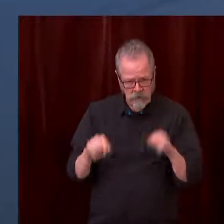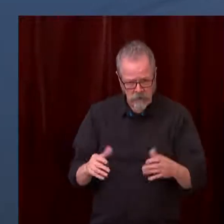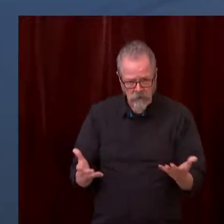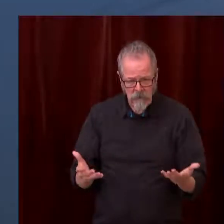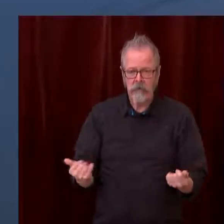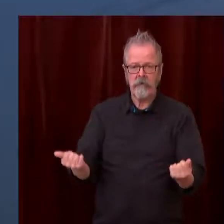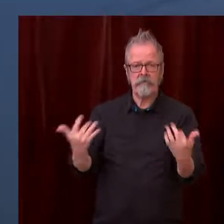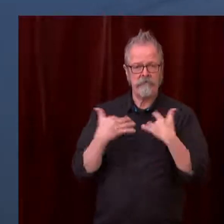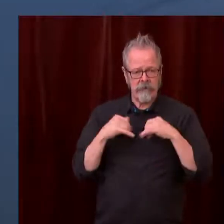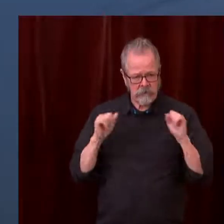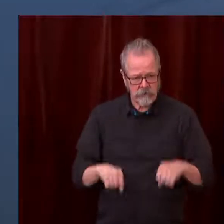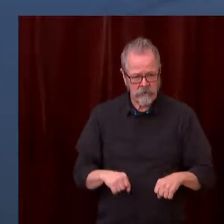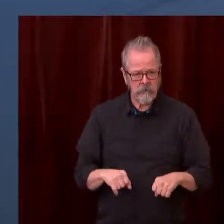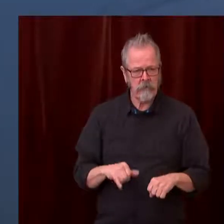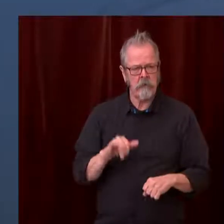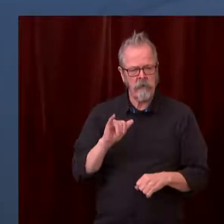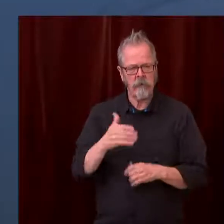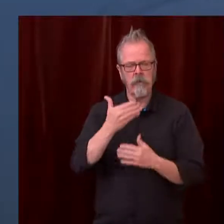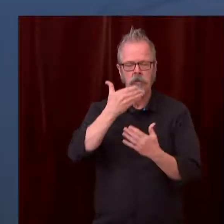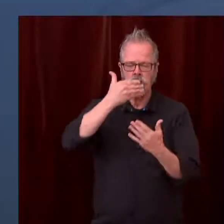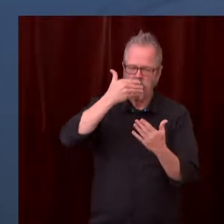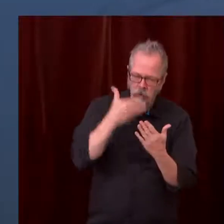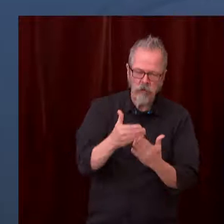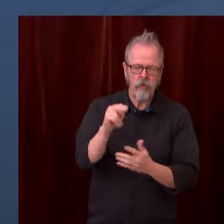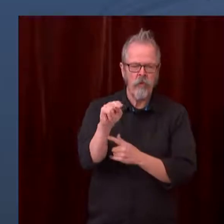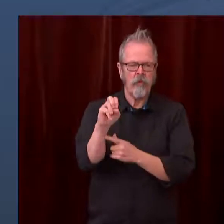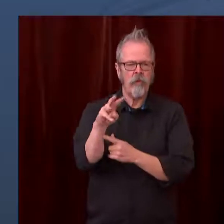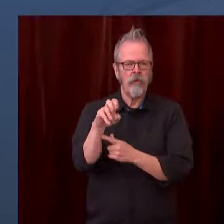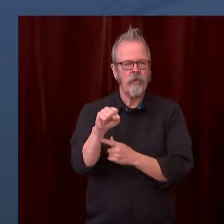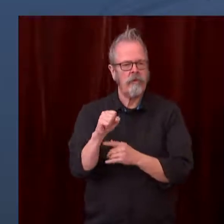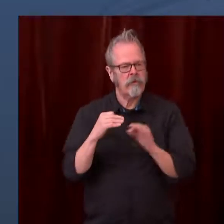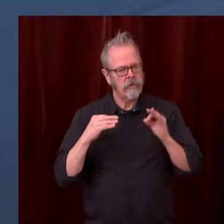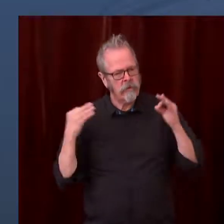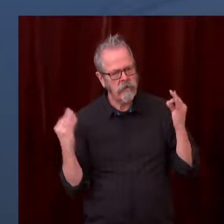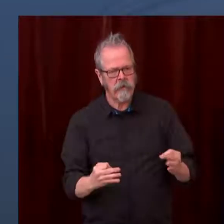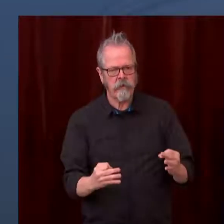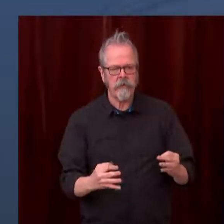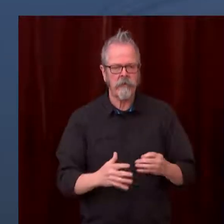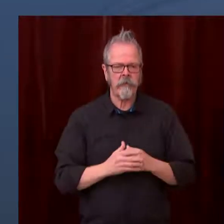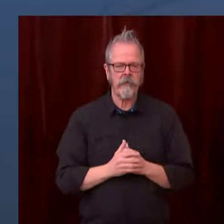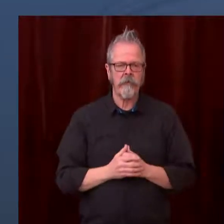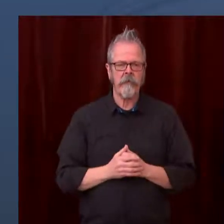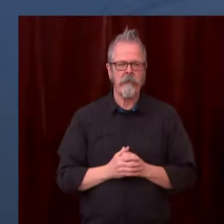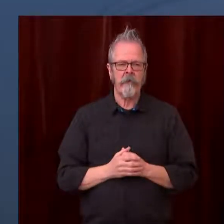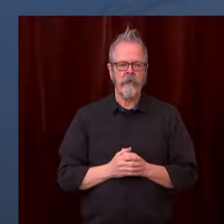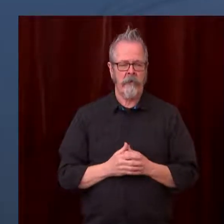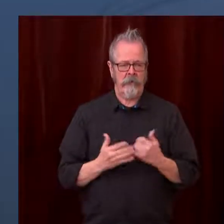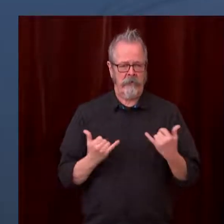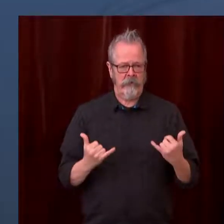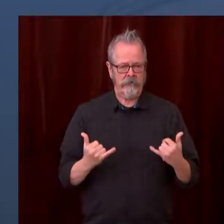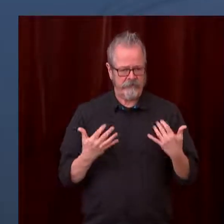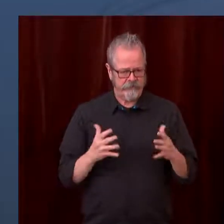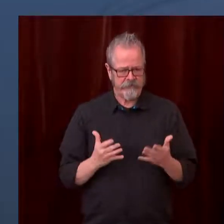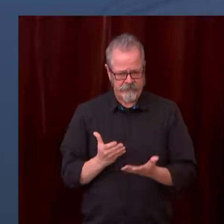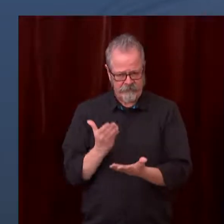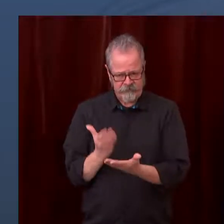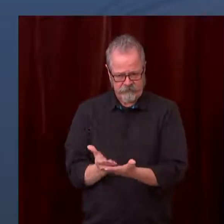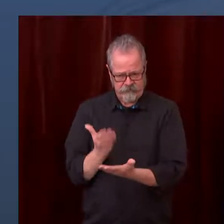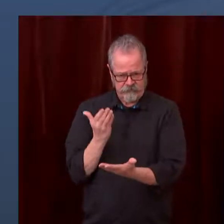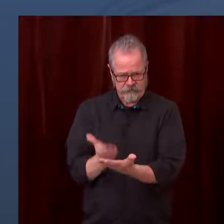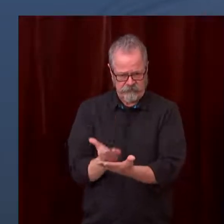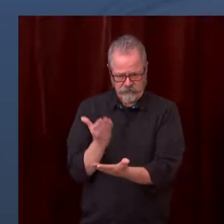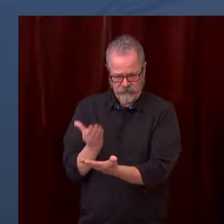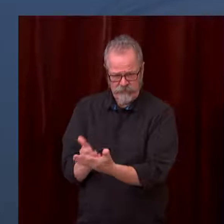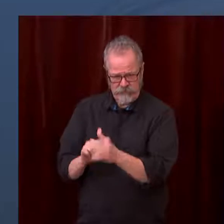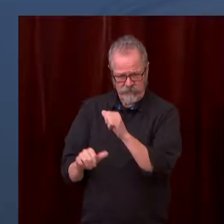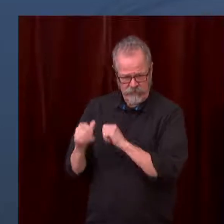that we know this, it is reasonable to expect, and we do expect, that schools will